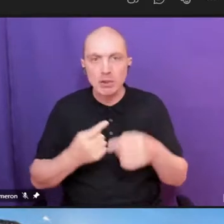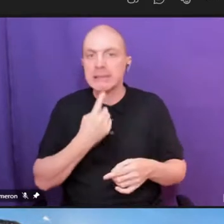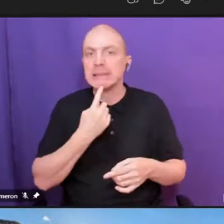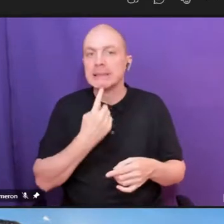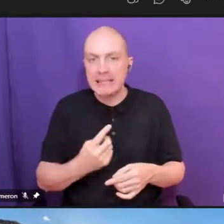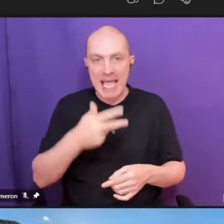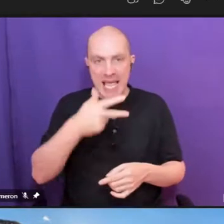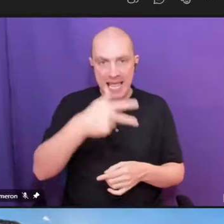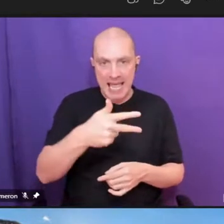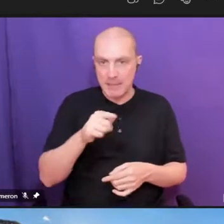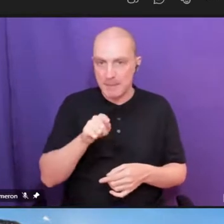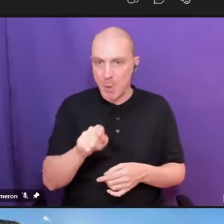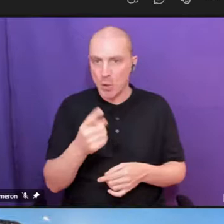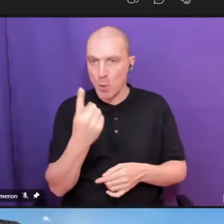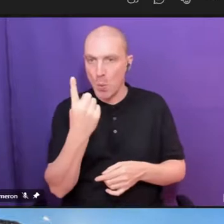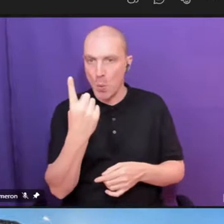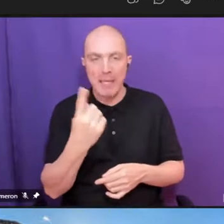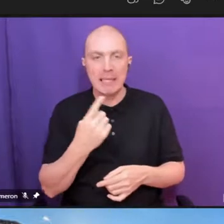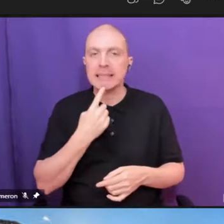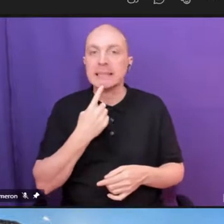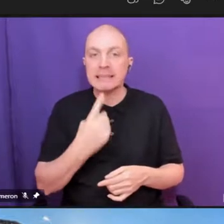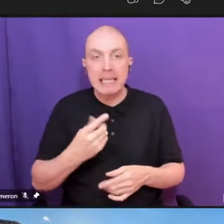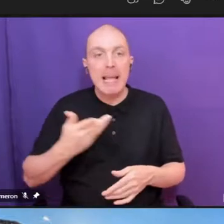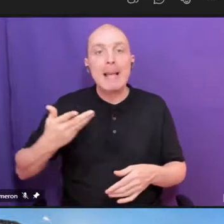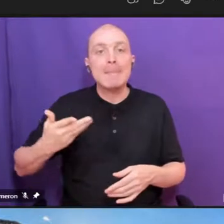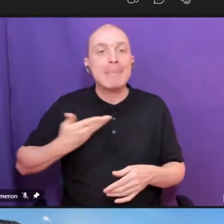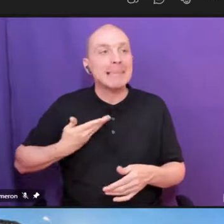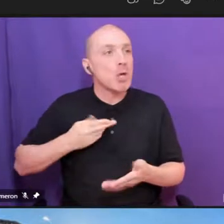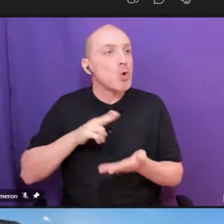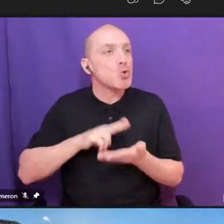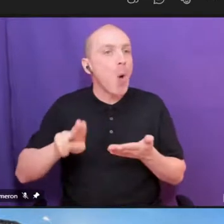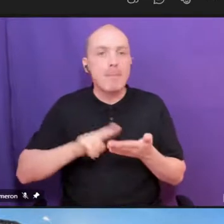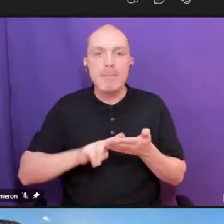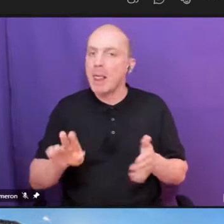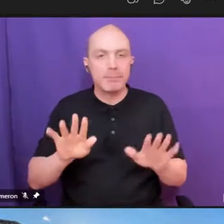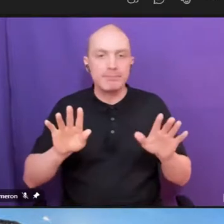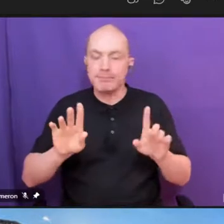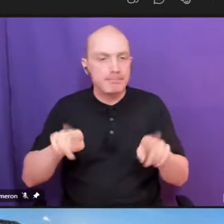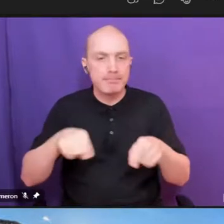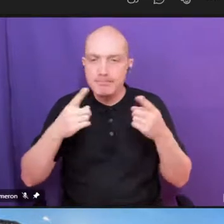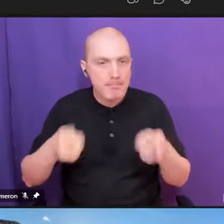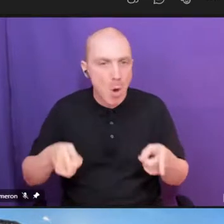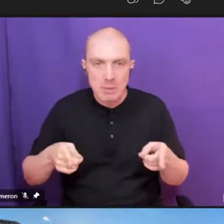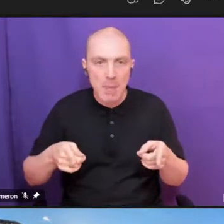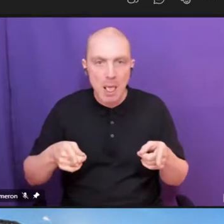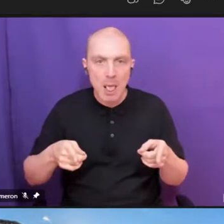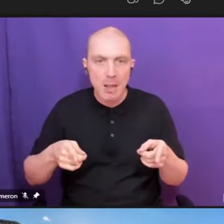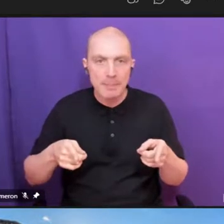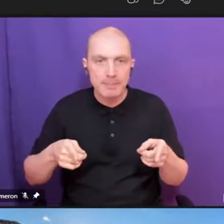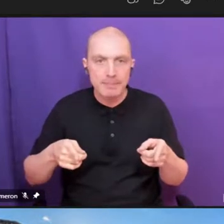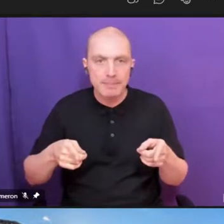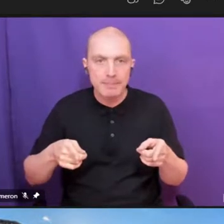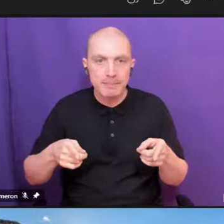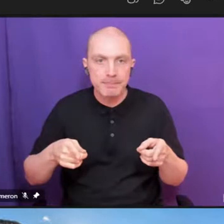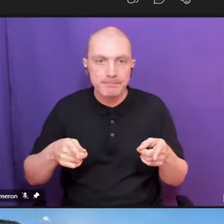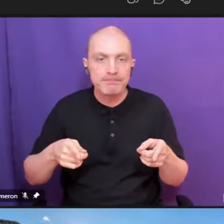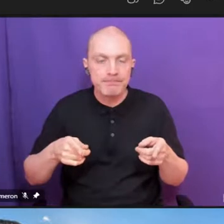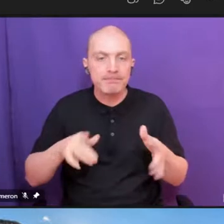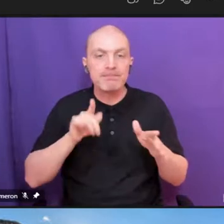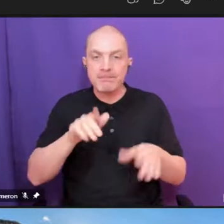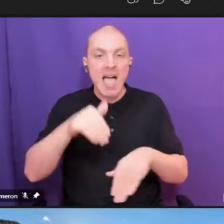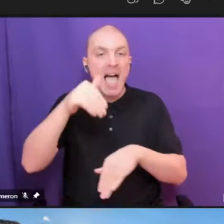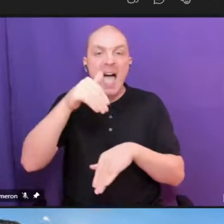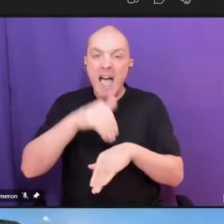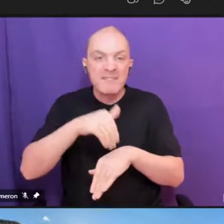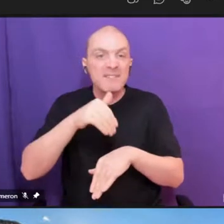a return to business as usual will not be possible, and that the negative impacts of the pandemic are expected to be felt for many years to